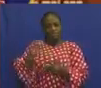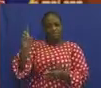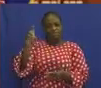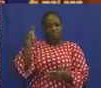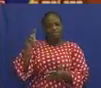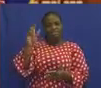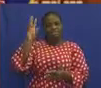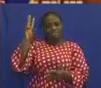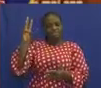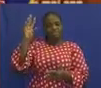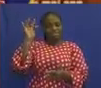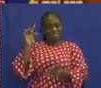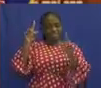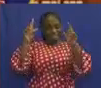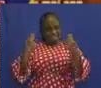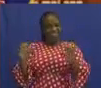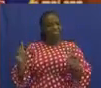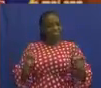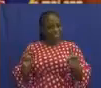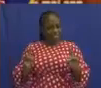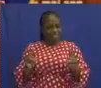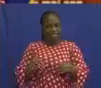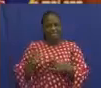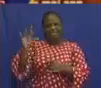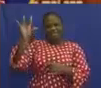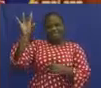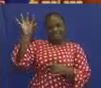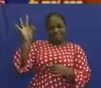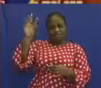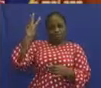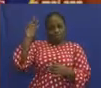1,121,168 tests had been conducted, of which